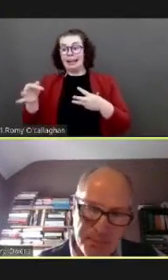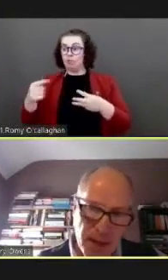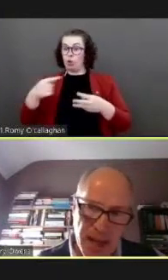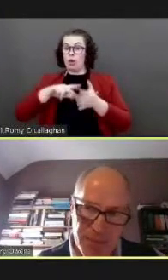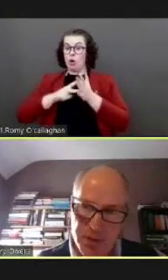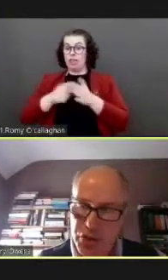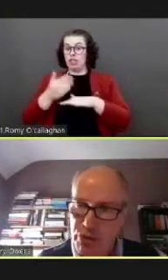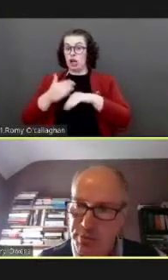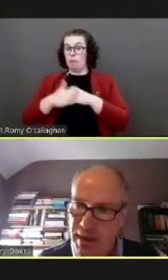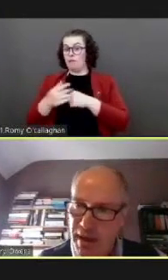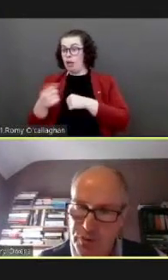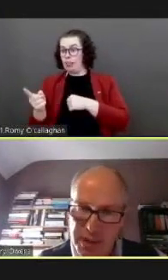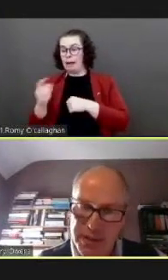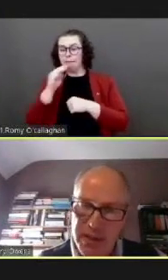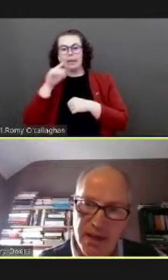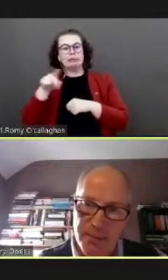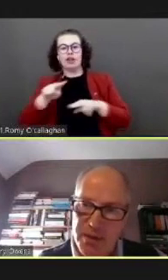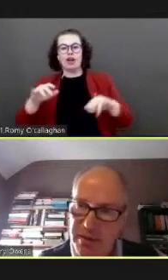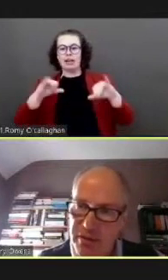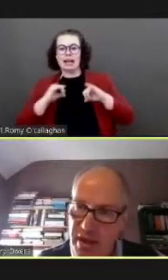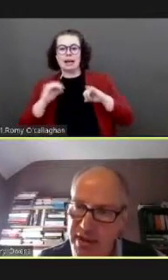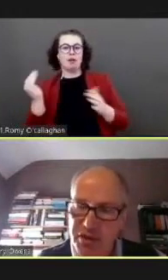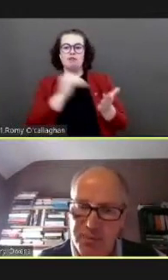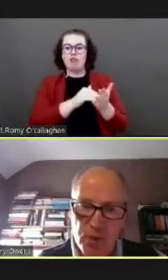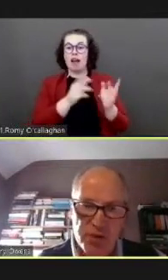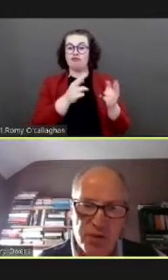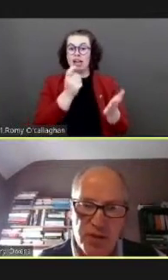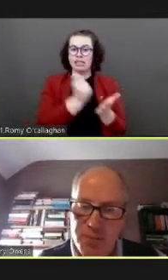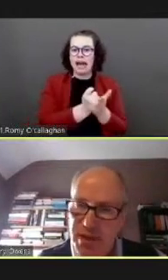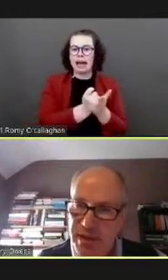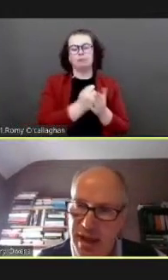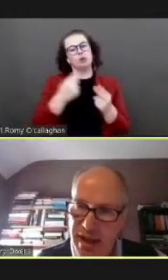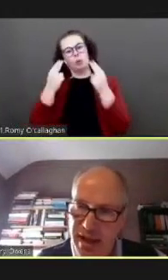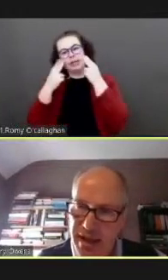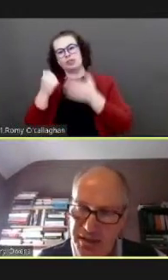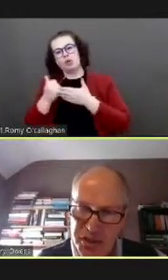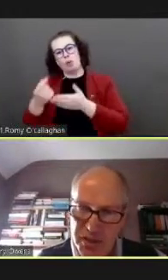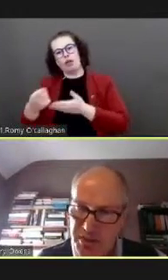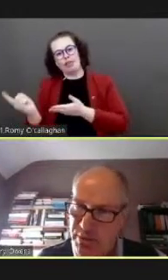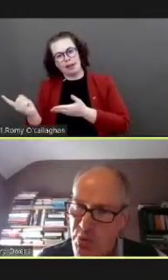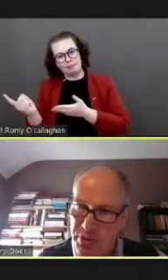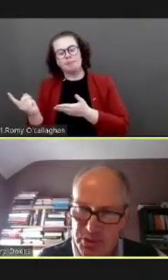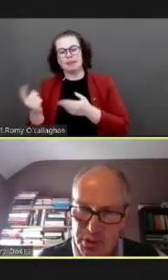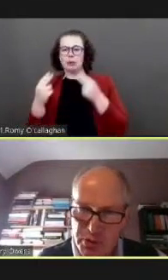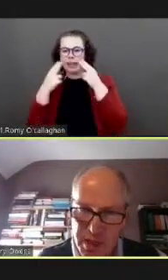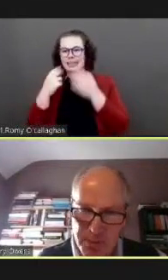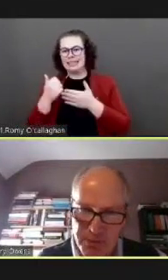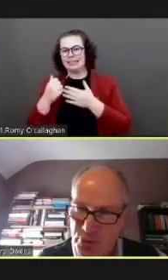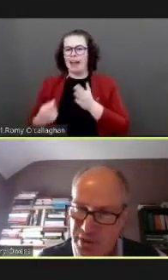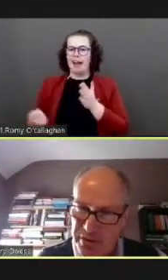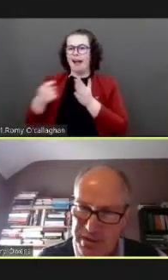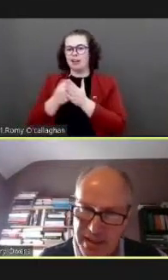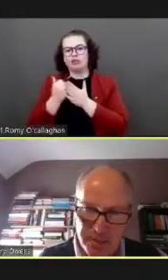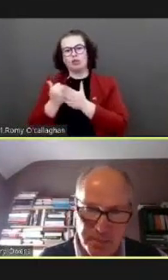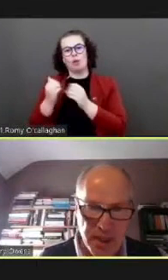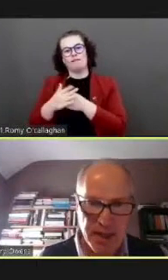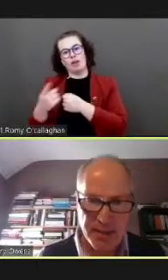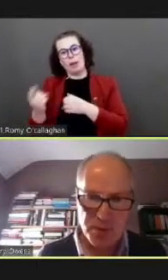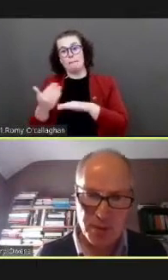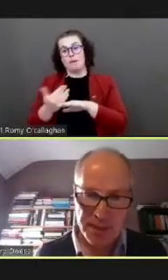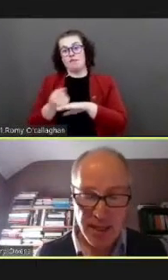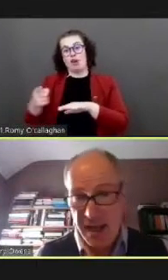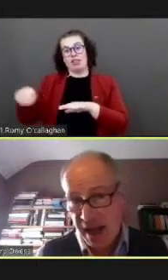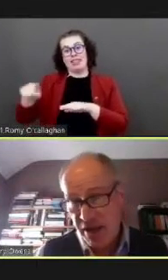be able to show up at the right time, and they need support. So there's something, additional support is required before they could take